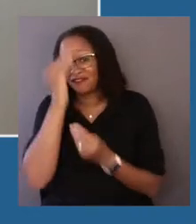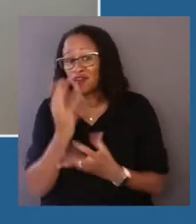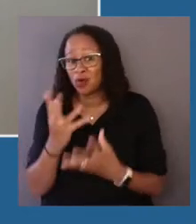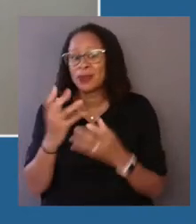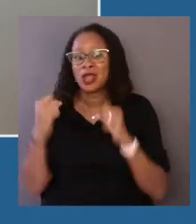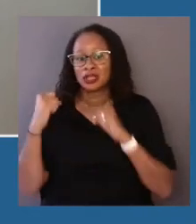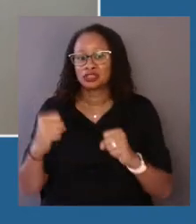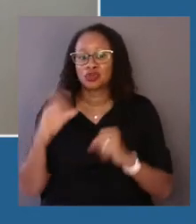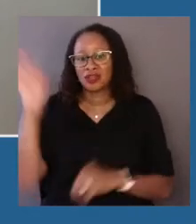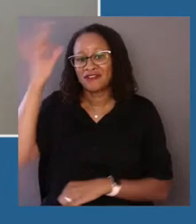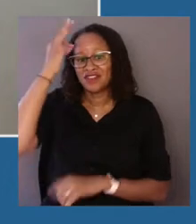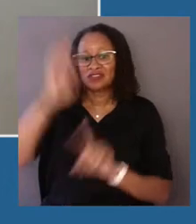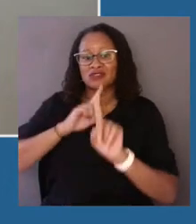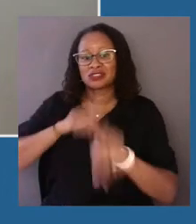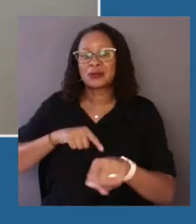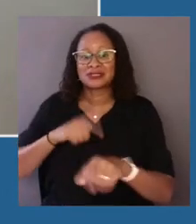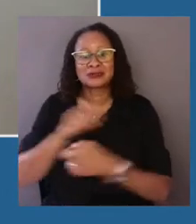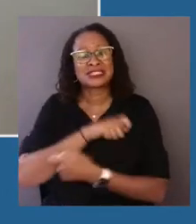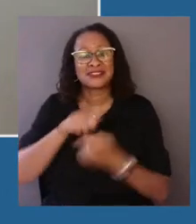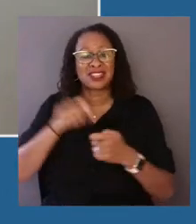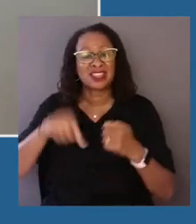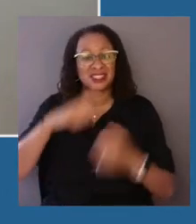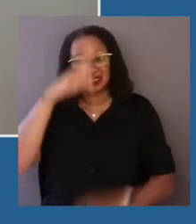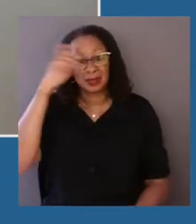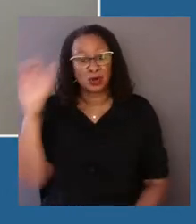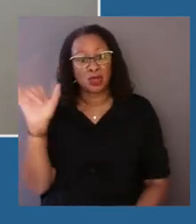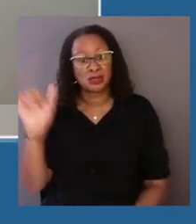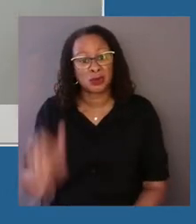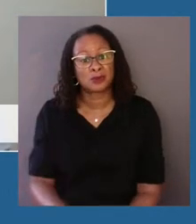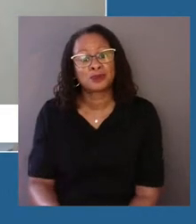federal response, especially this summer.